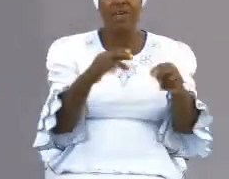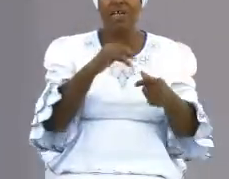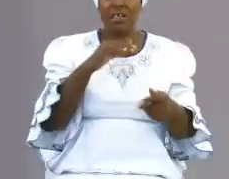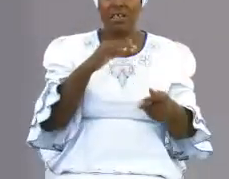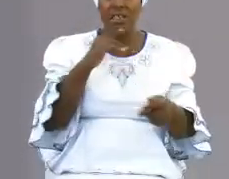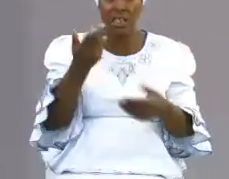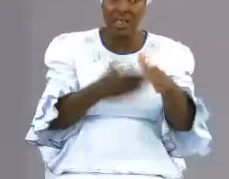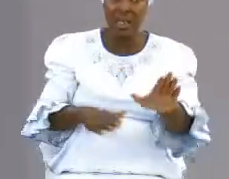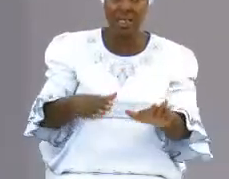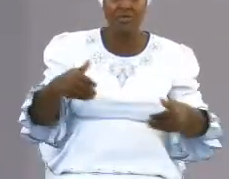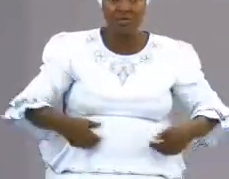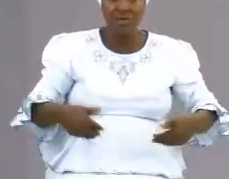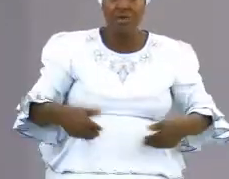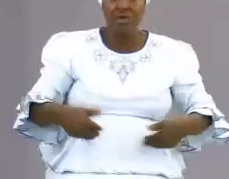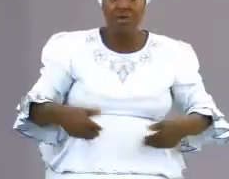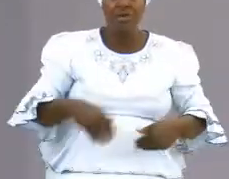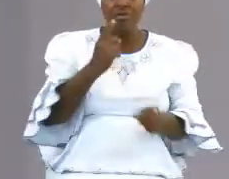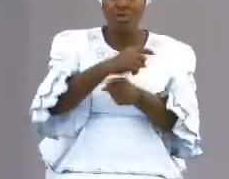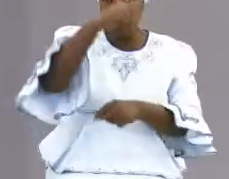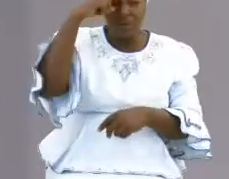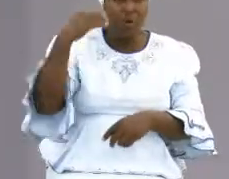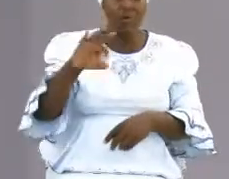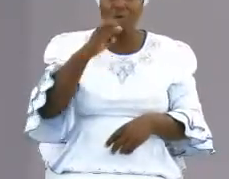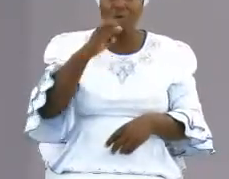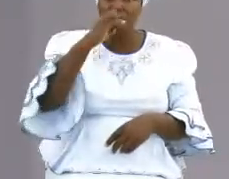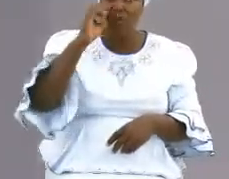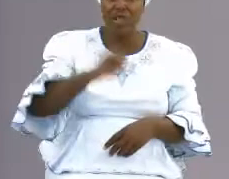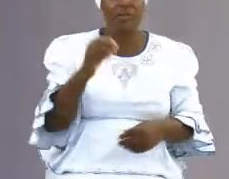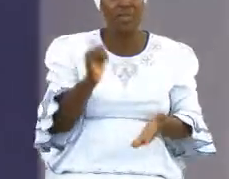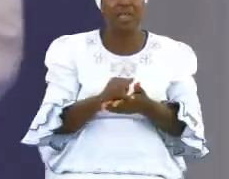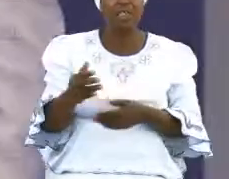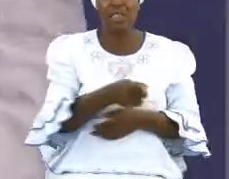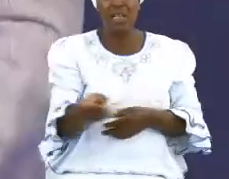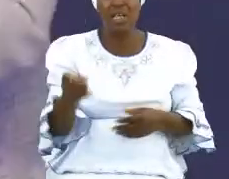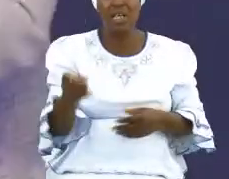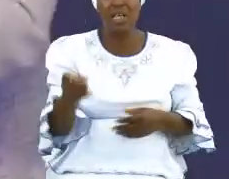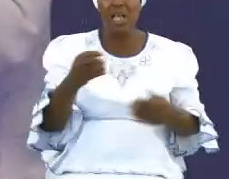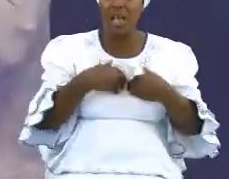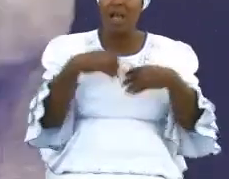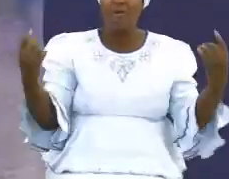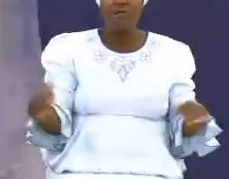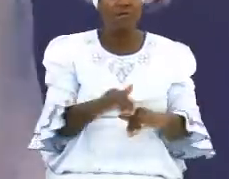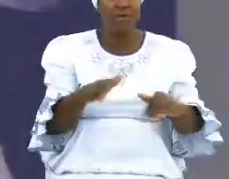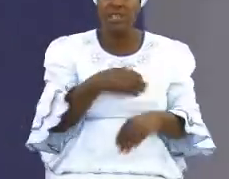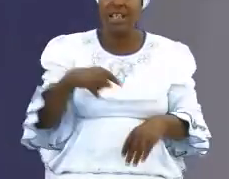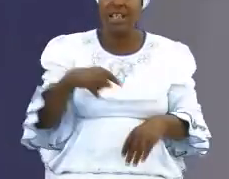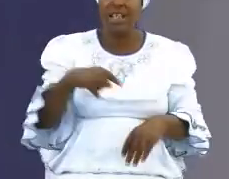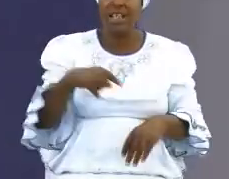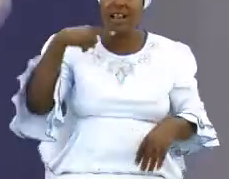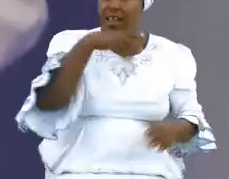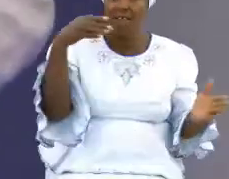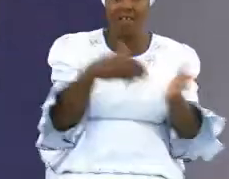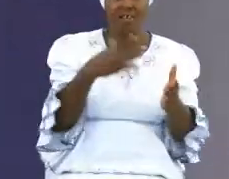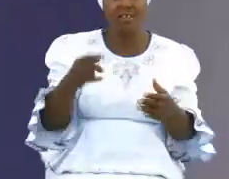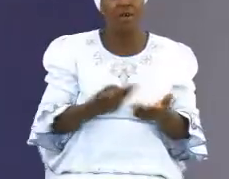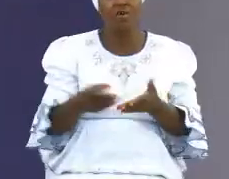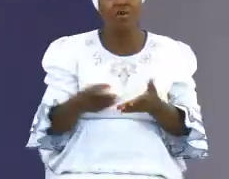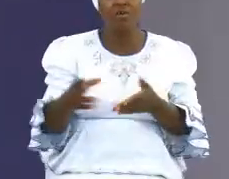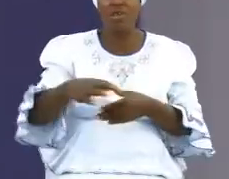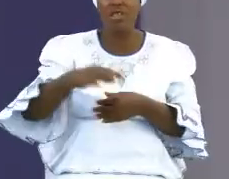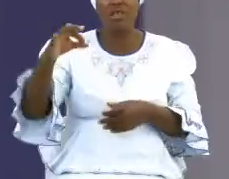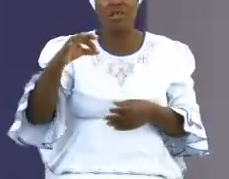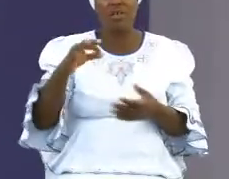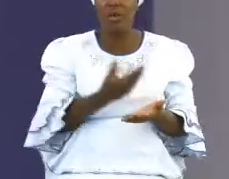had done in lying to the Holy Ghost. And James said, your sins are brought. I also said, your sins are